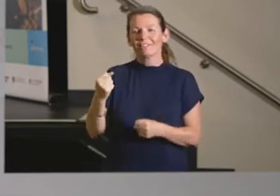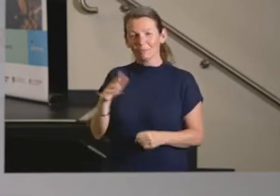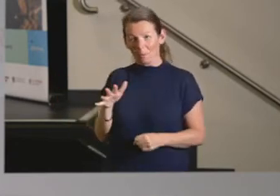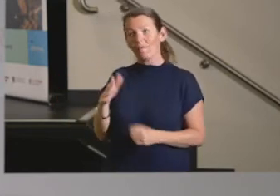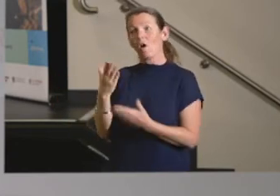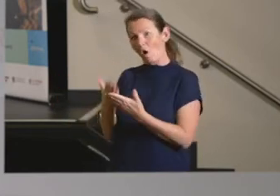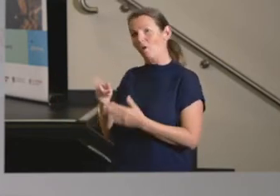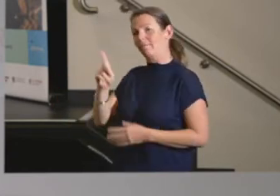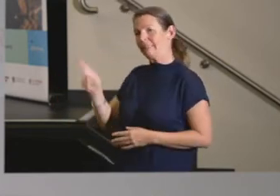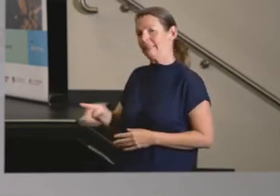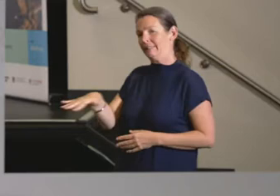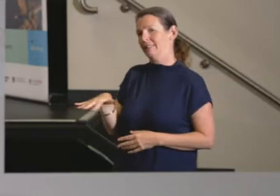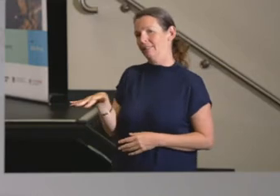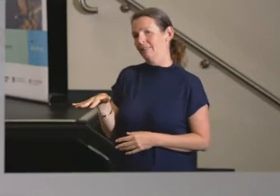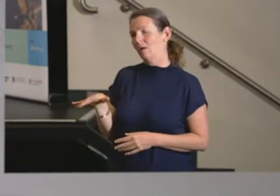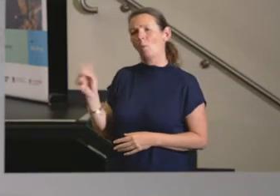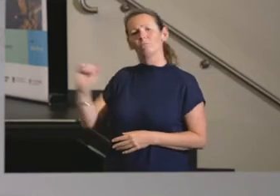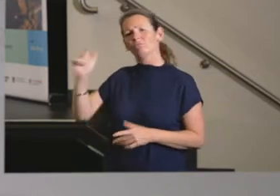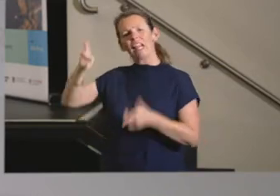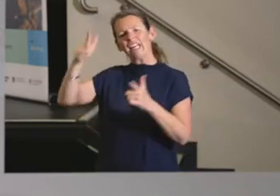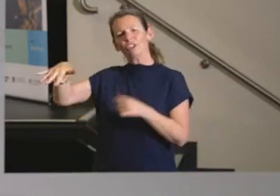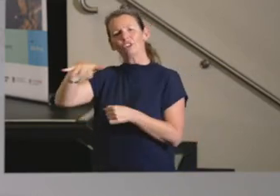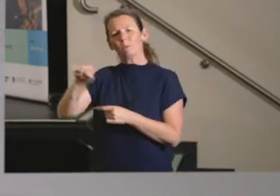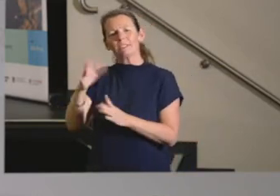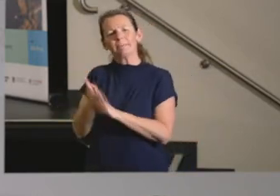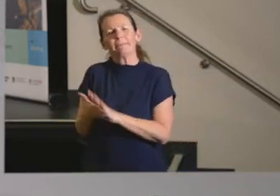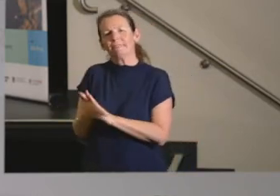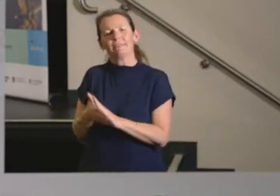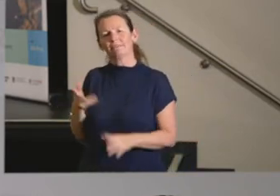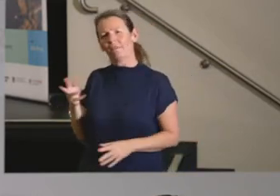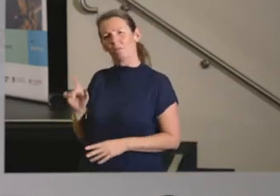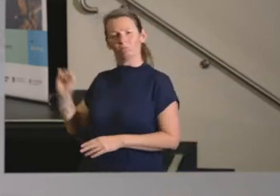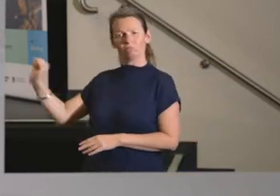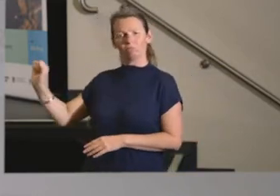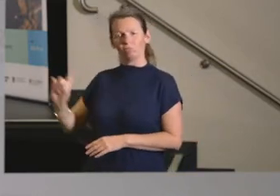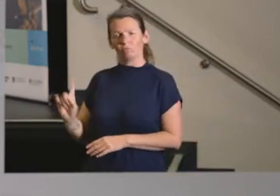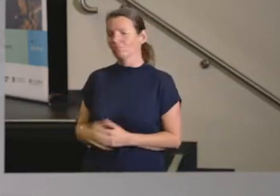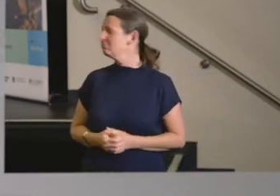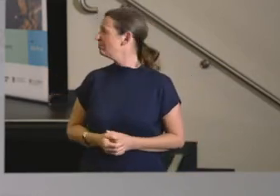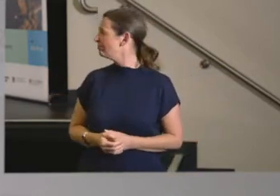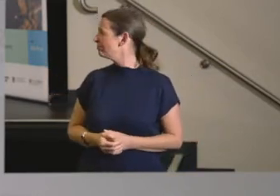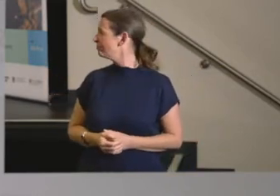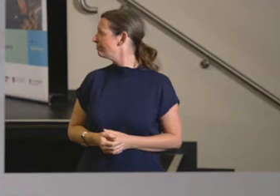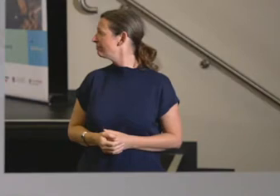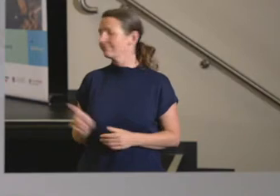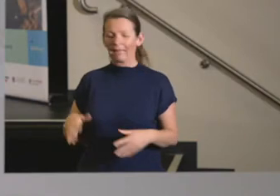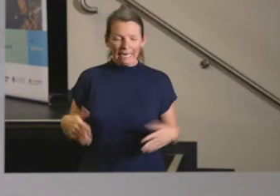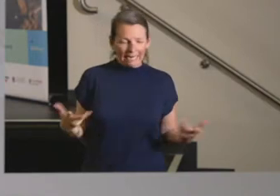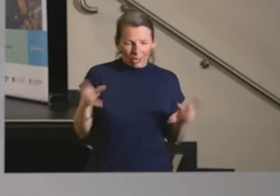Pacific, what does leadership and identity and community mean in this context?